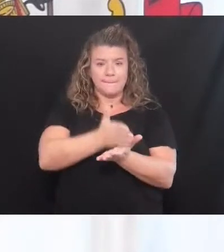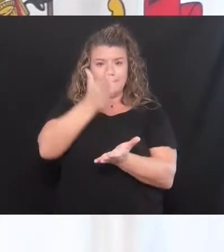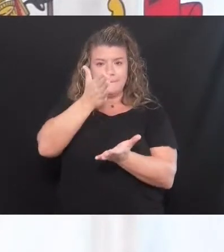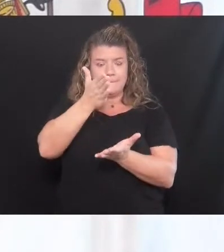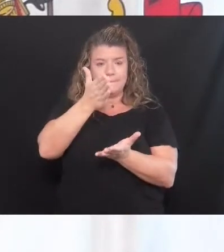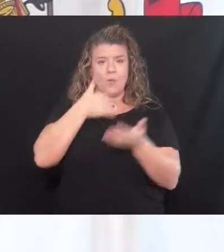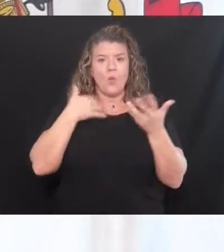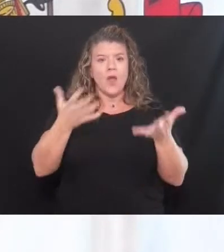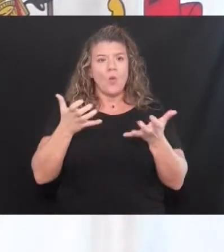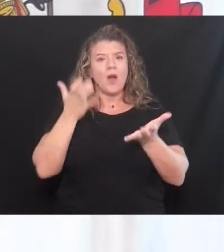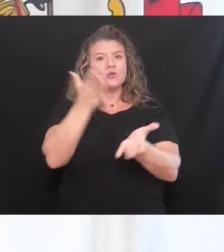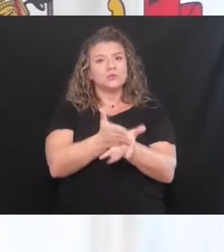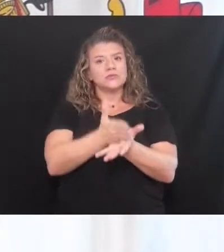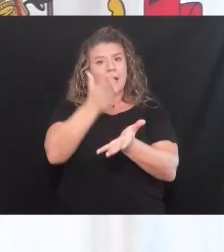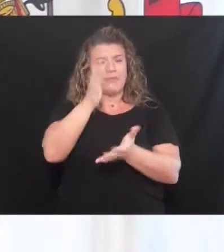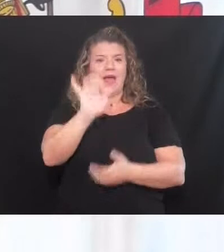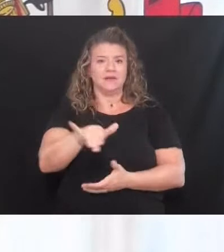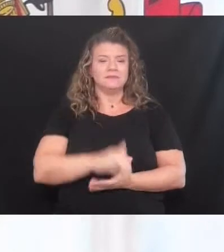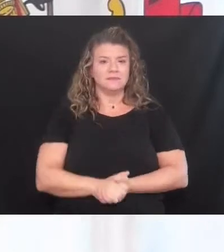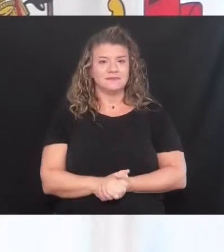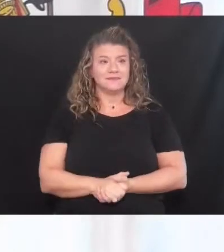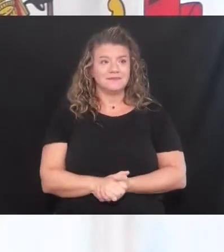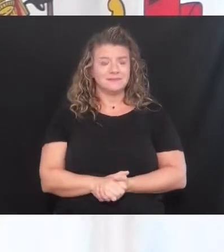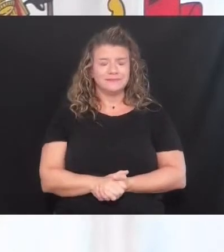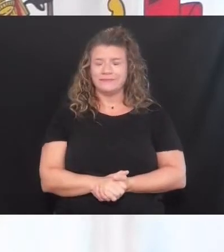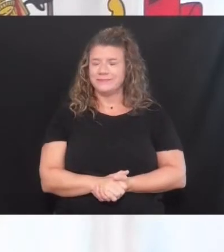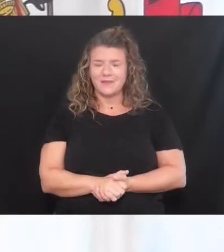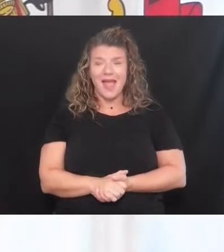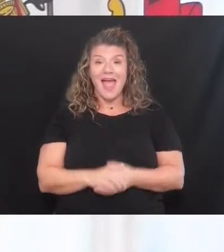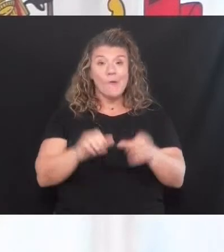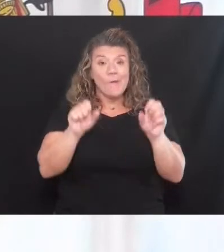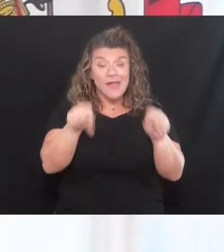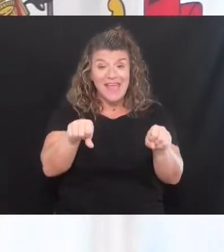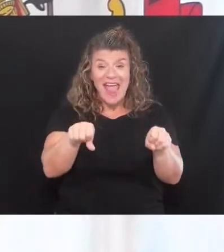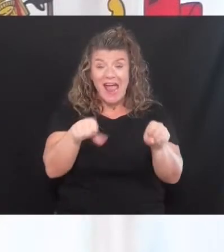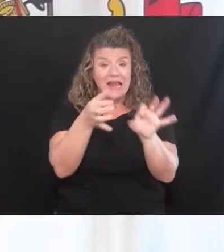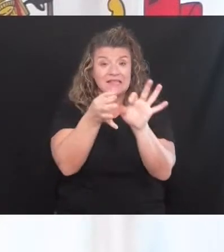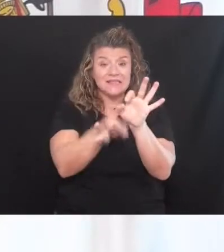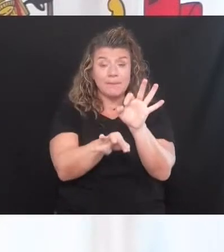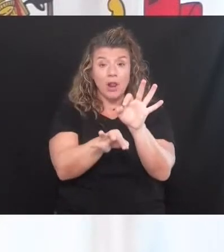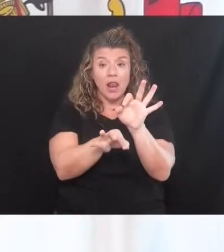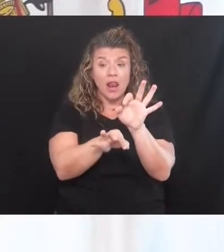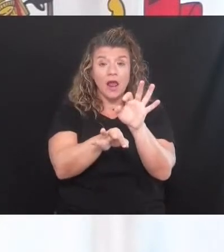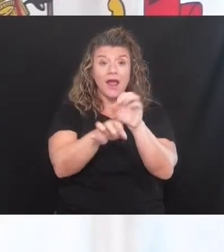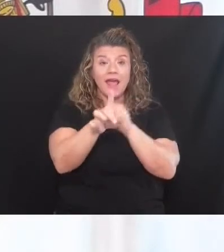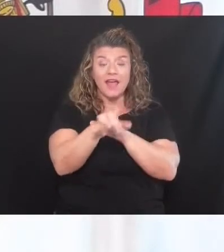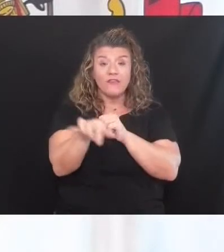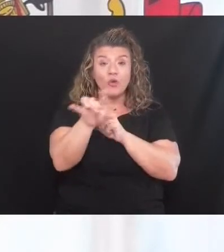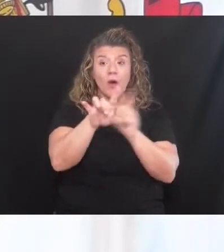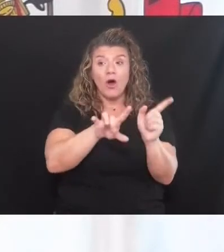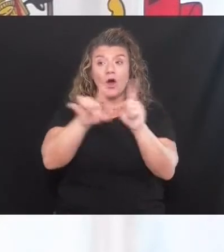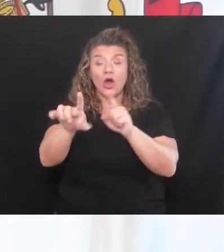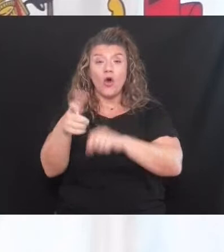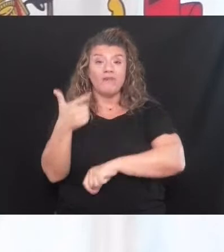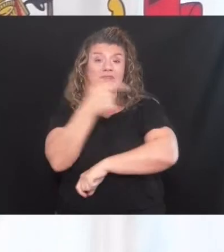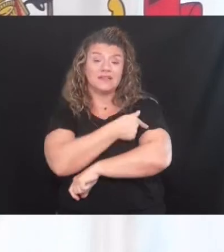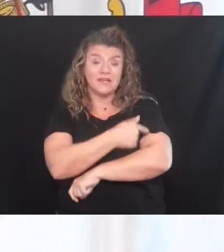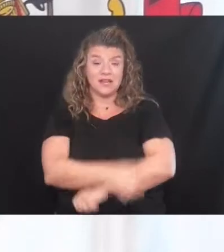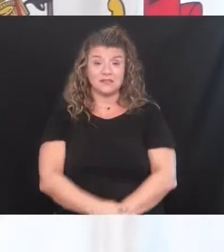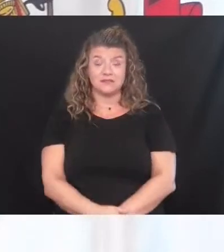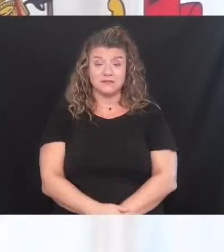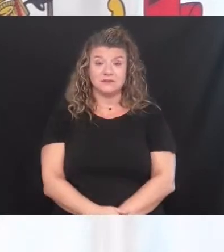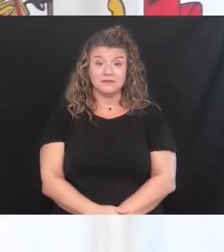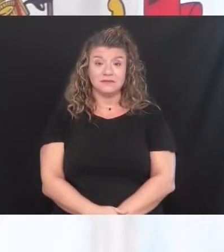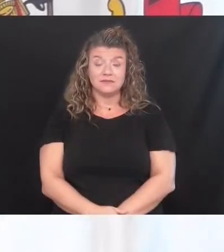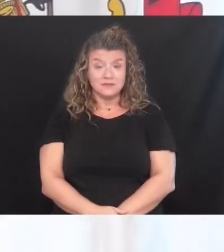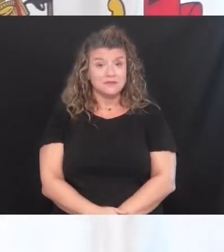us with. We can do it. We can do it so simply if we just get ourselves vaccinated, especially really